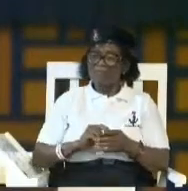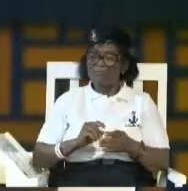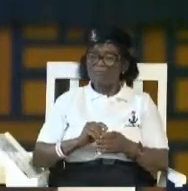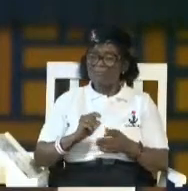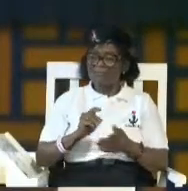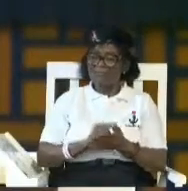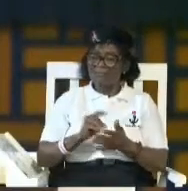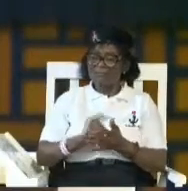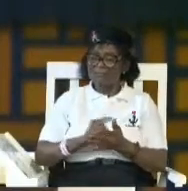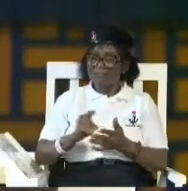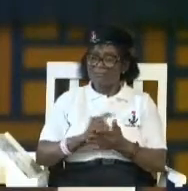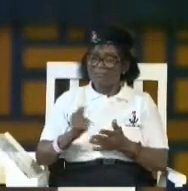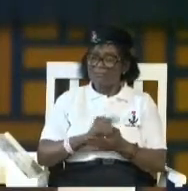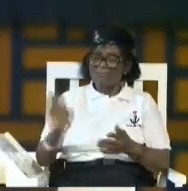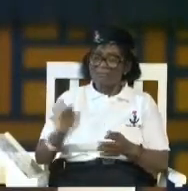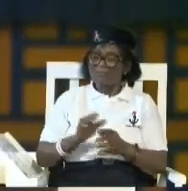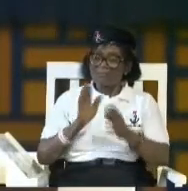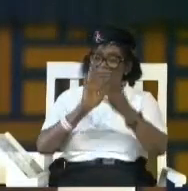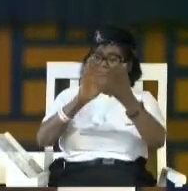it.